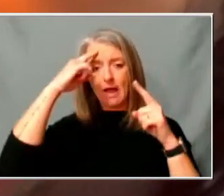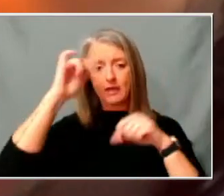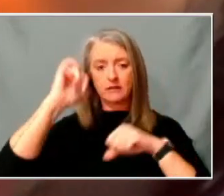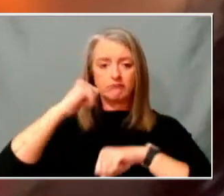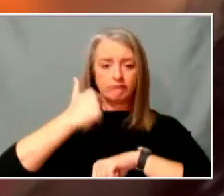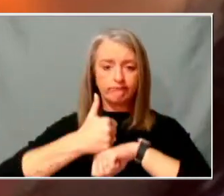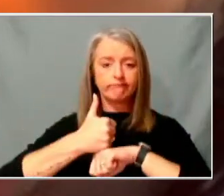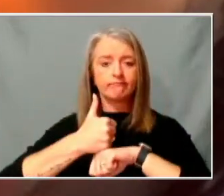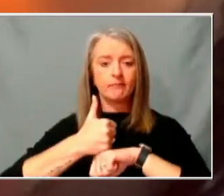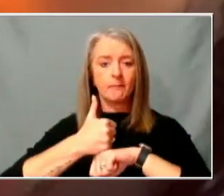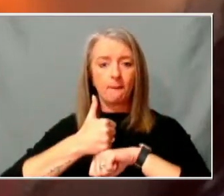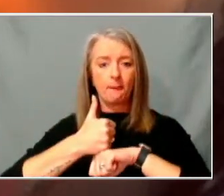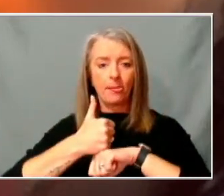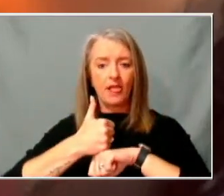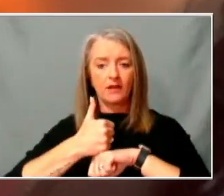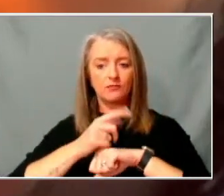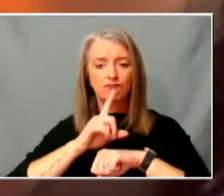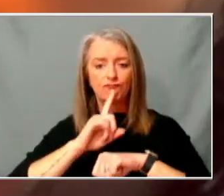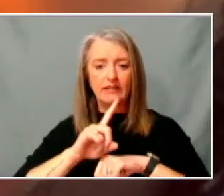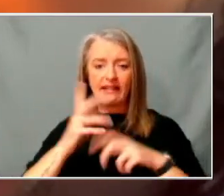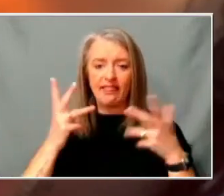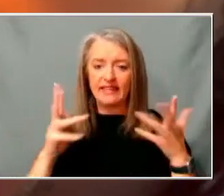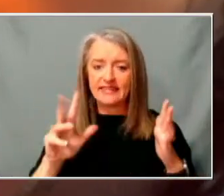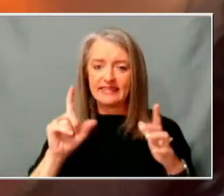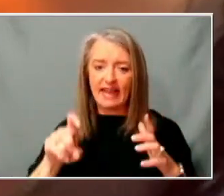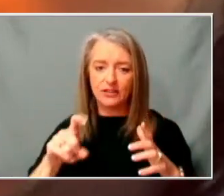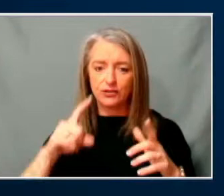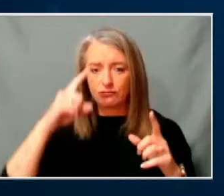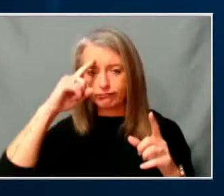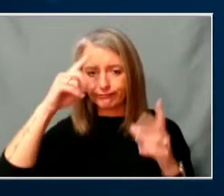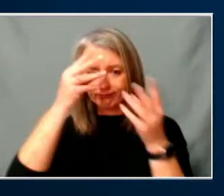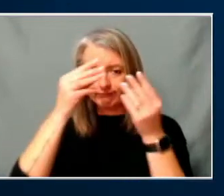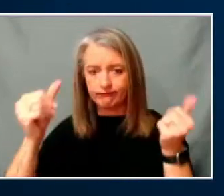my thoughts, that's really it.